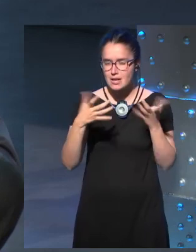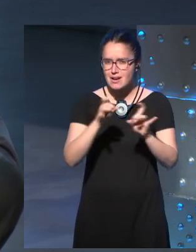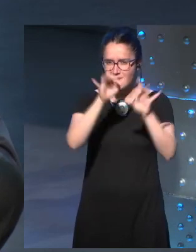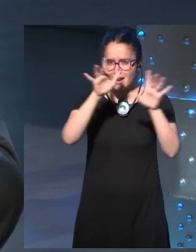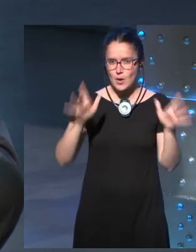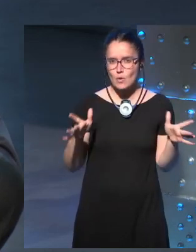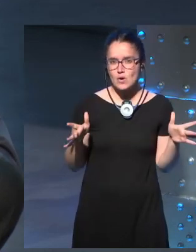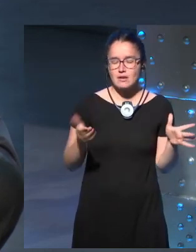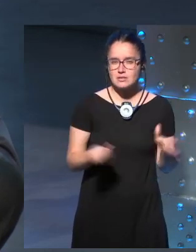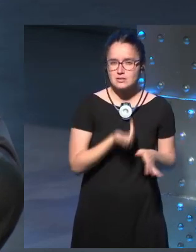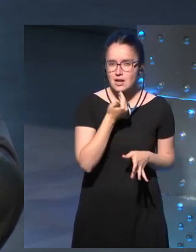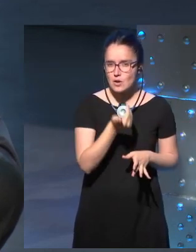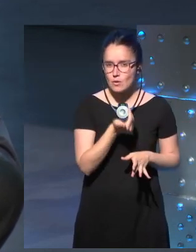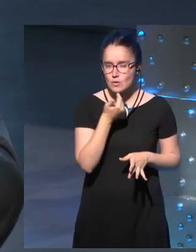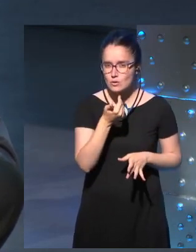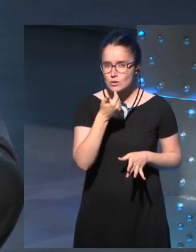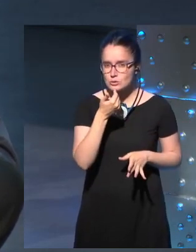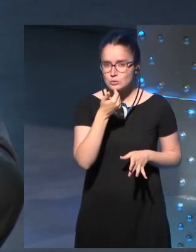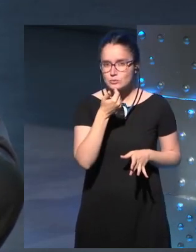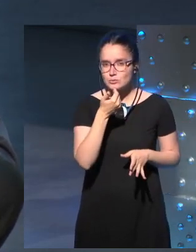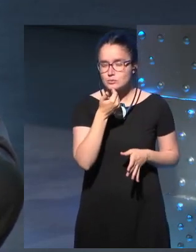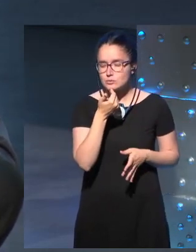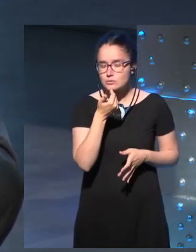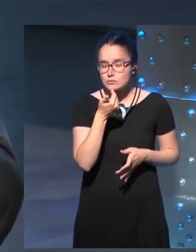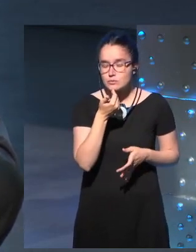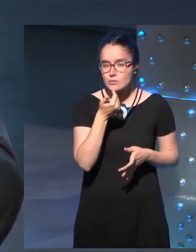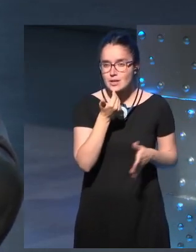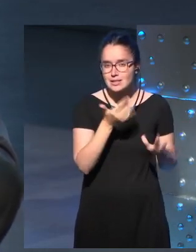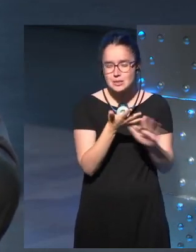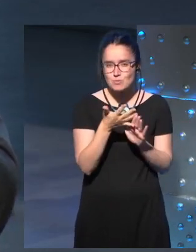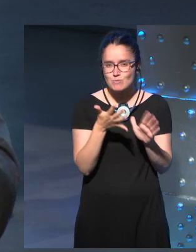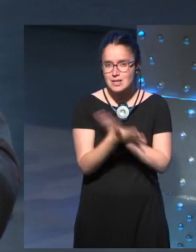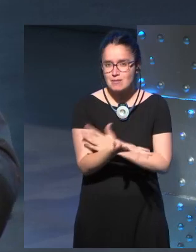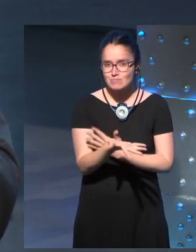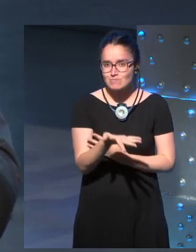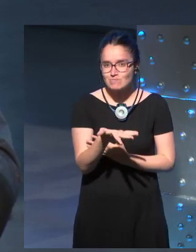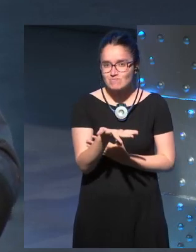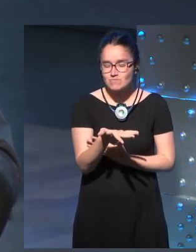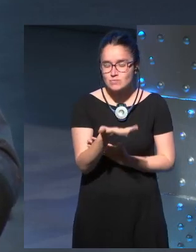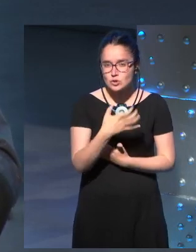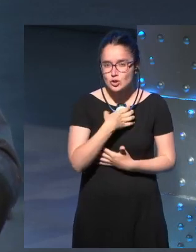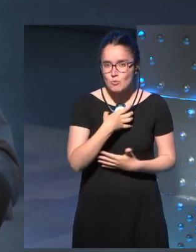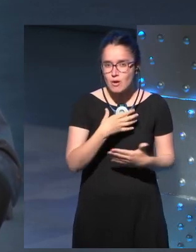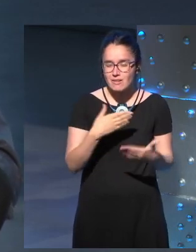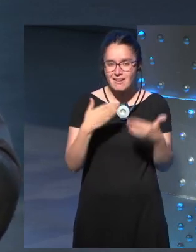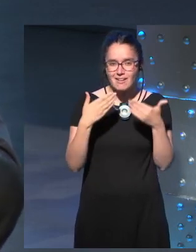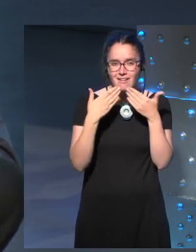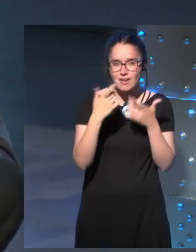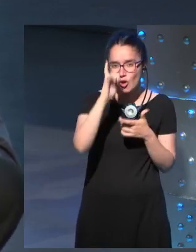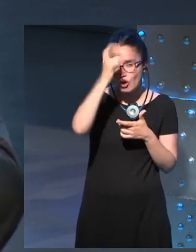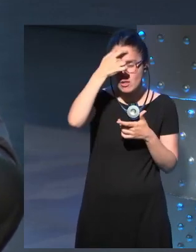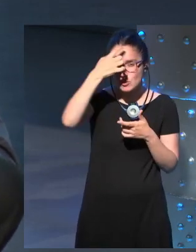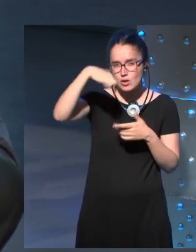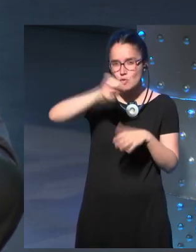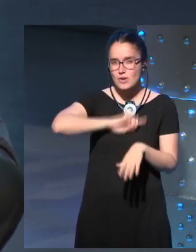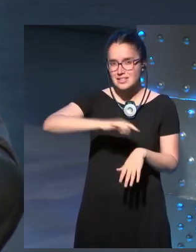is neither explained through the contents of our minds, right? It's not